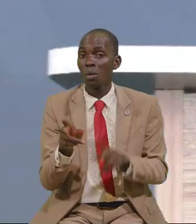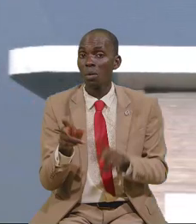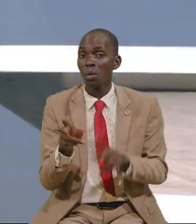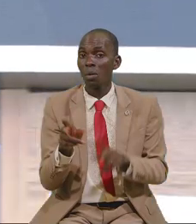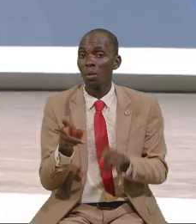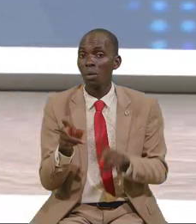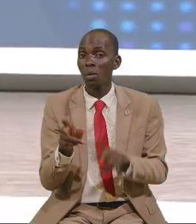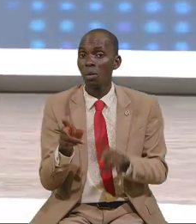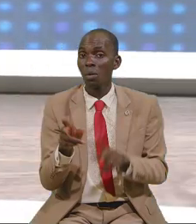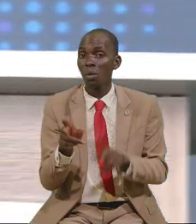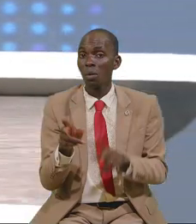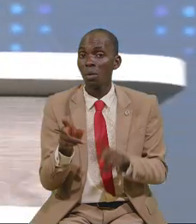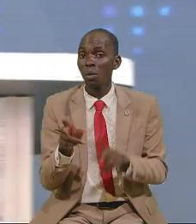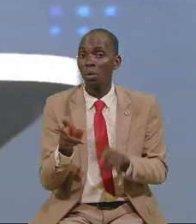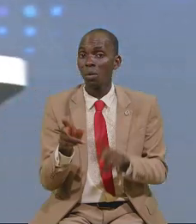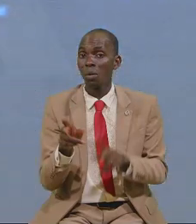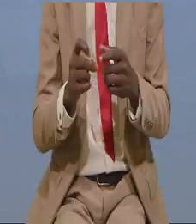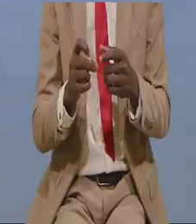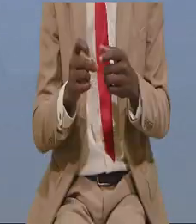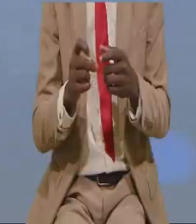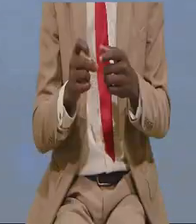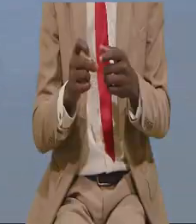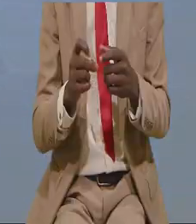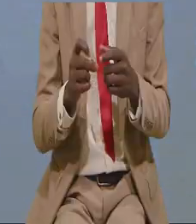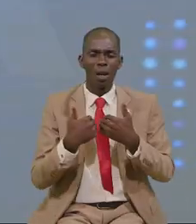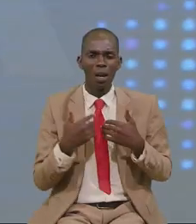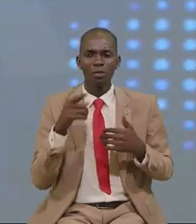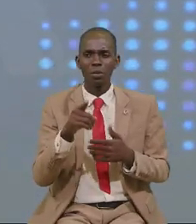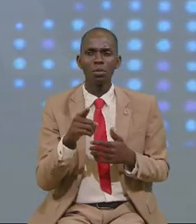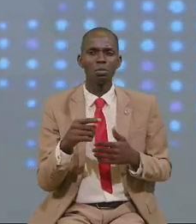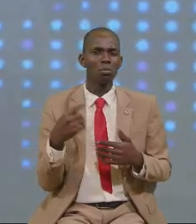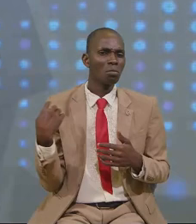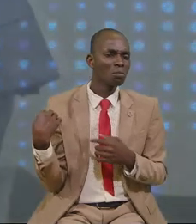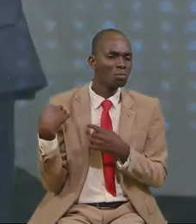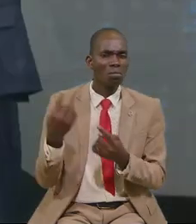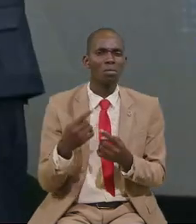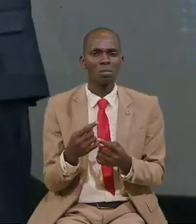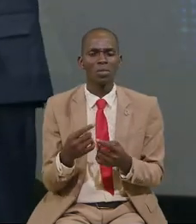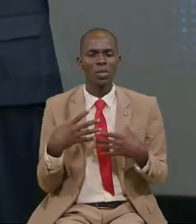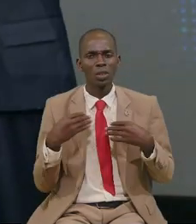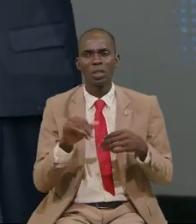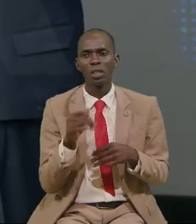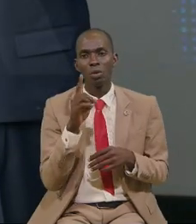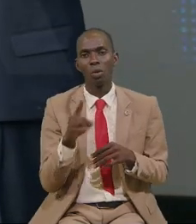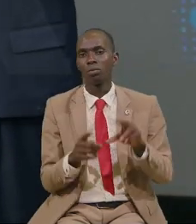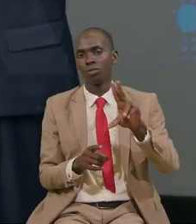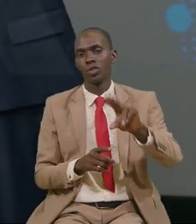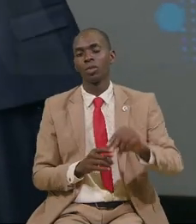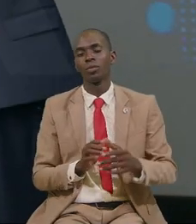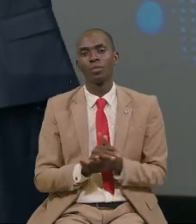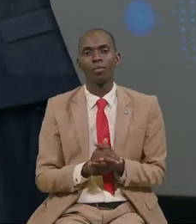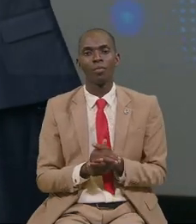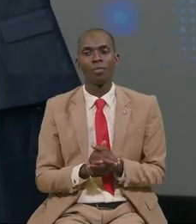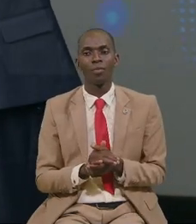you power to heal. Have you ever healed? No. Anytime